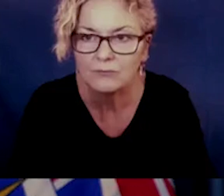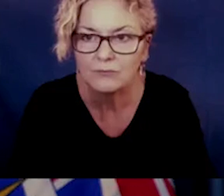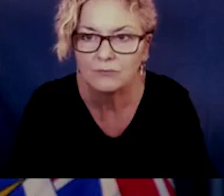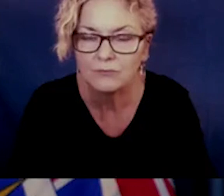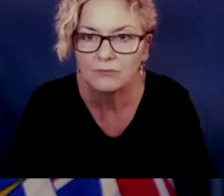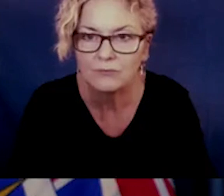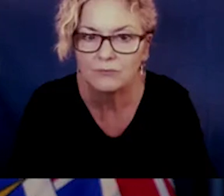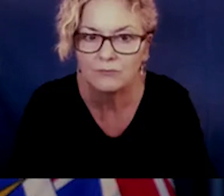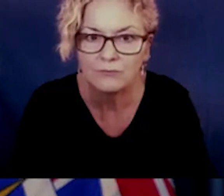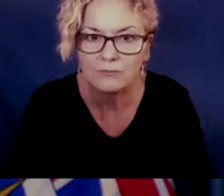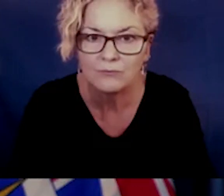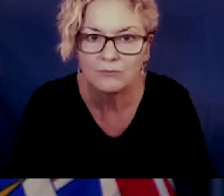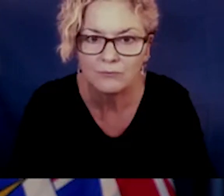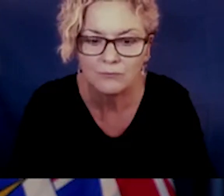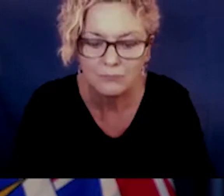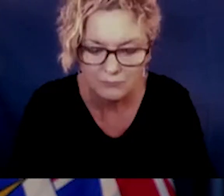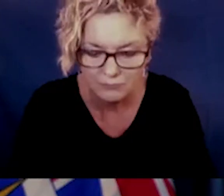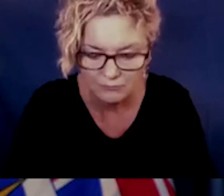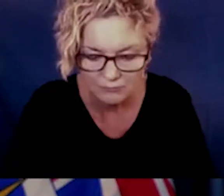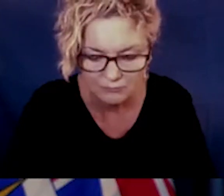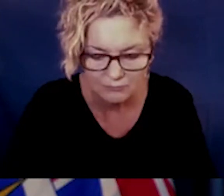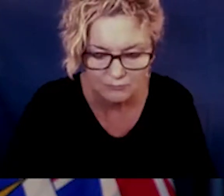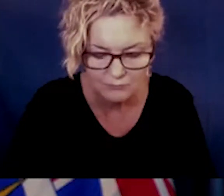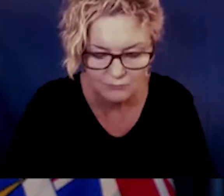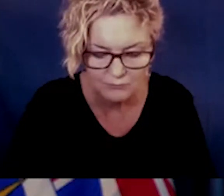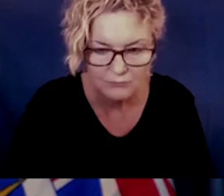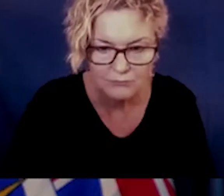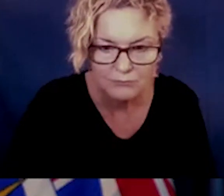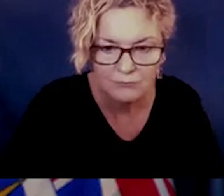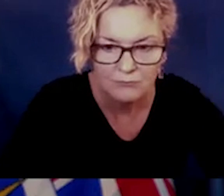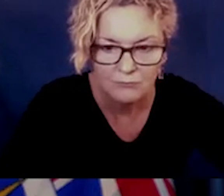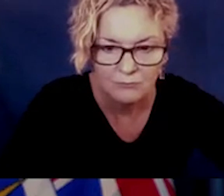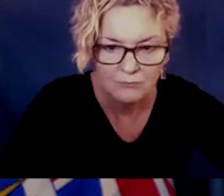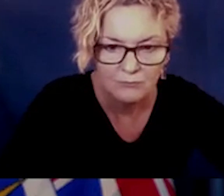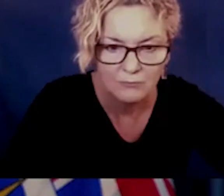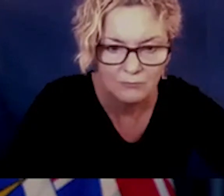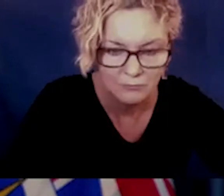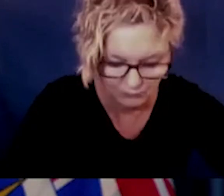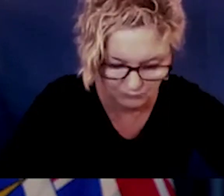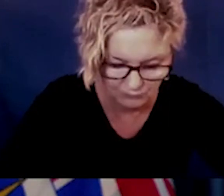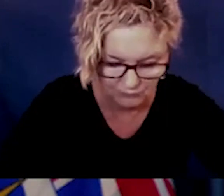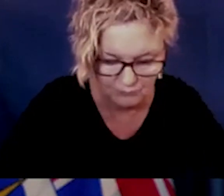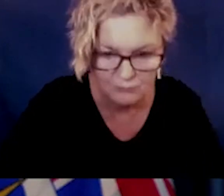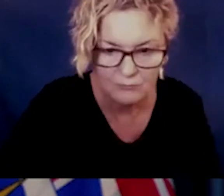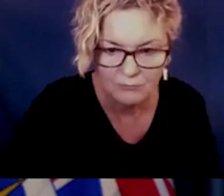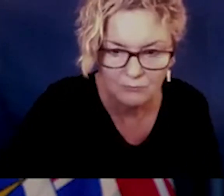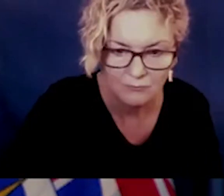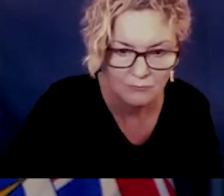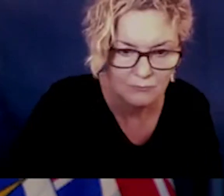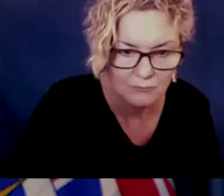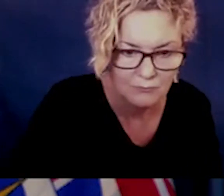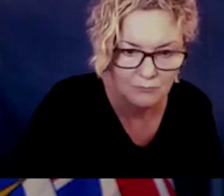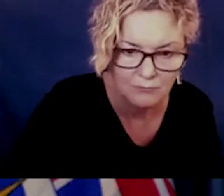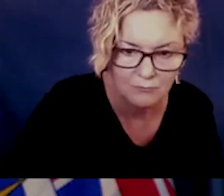of transmission in gyms so far, and it is something we need to watch very carefully. So we aren't looking